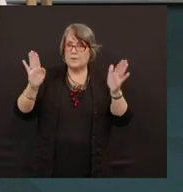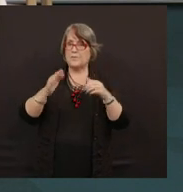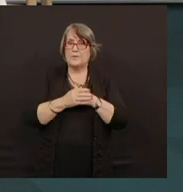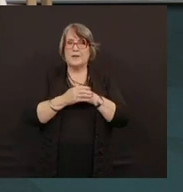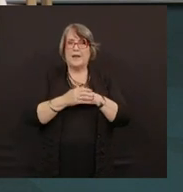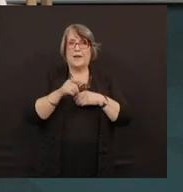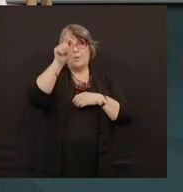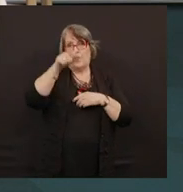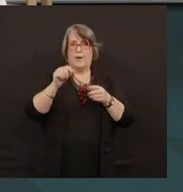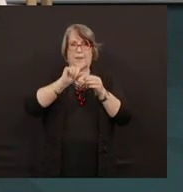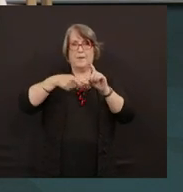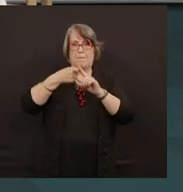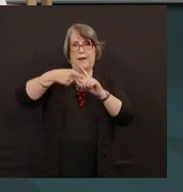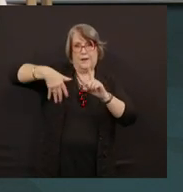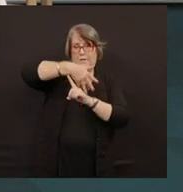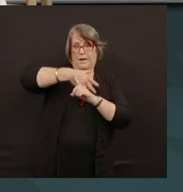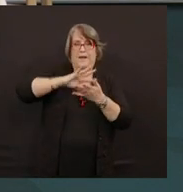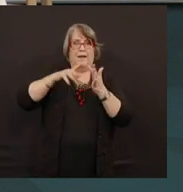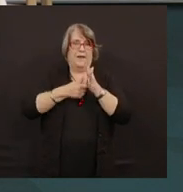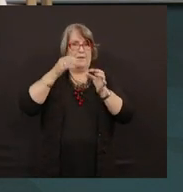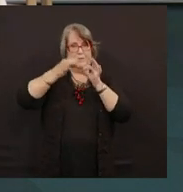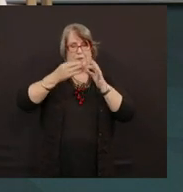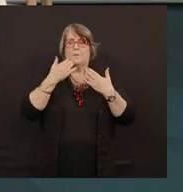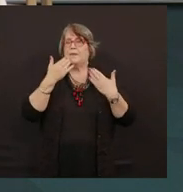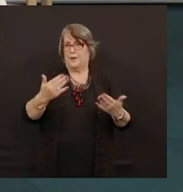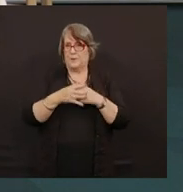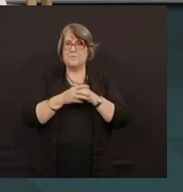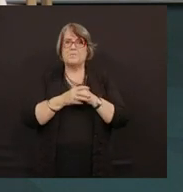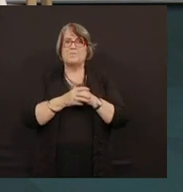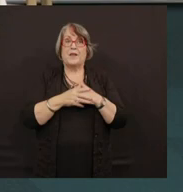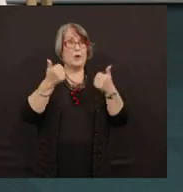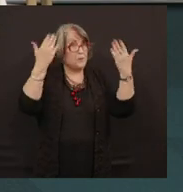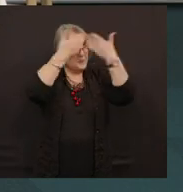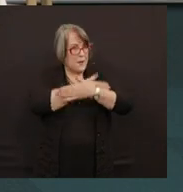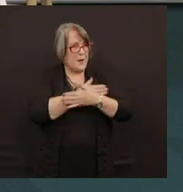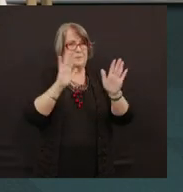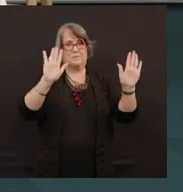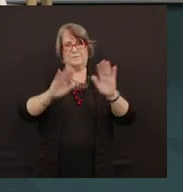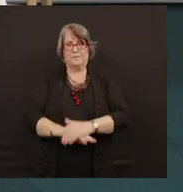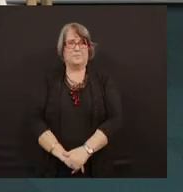person in the background, Heather, thank you so much, and good night.